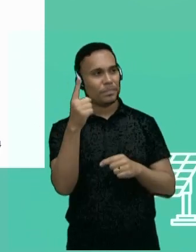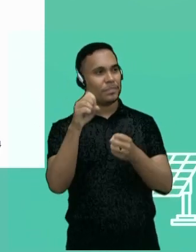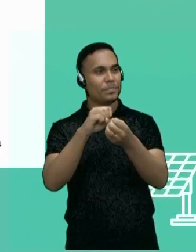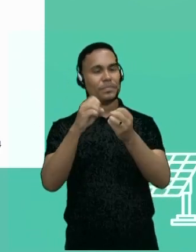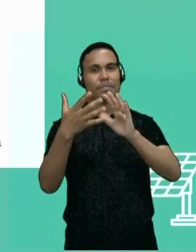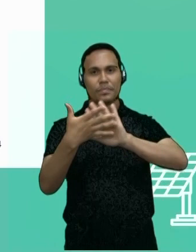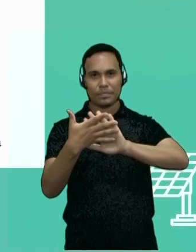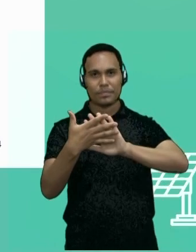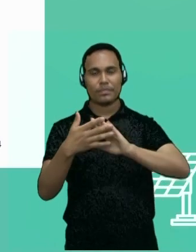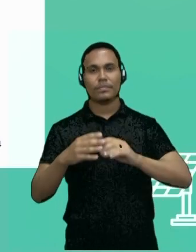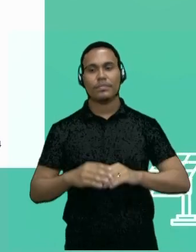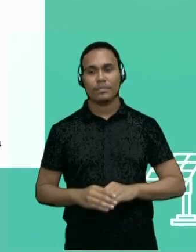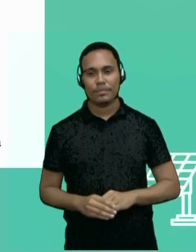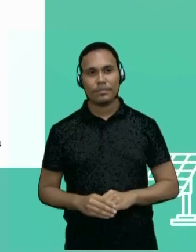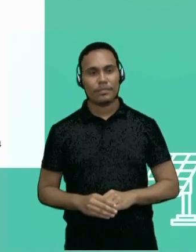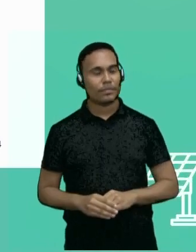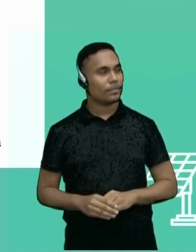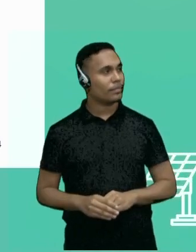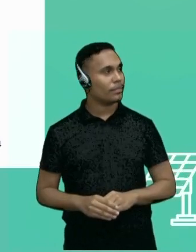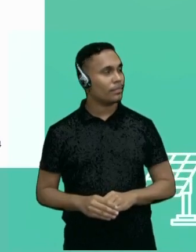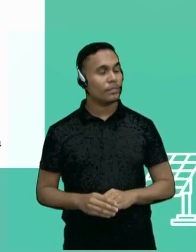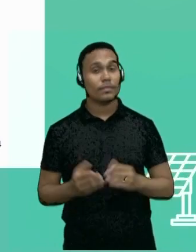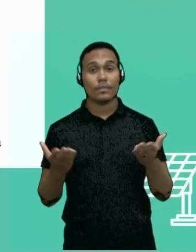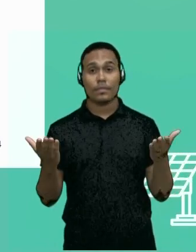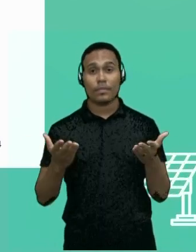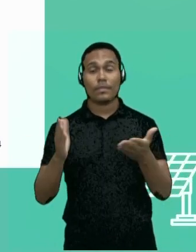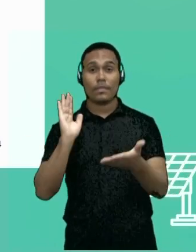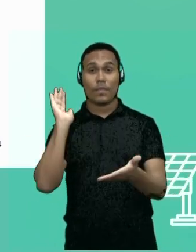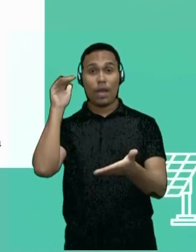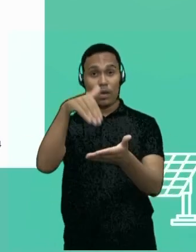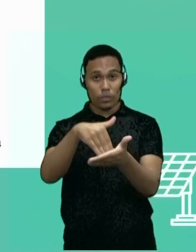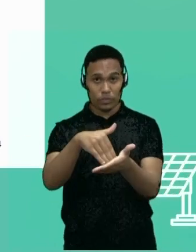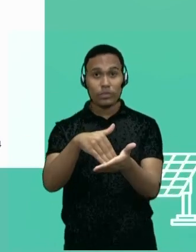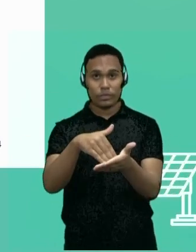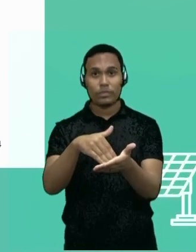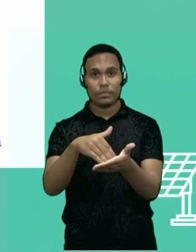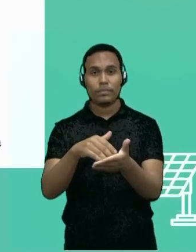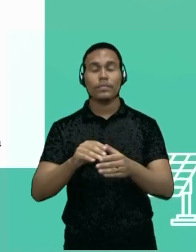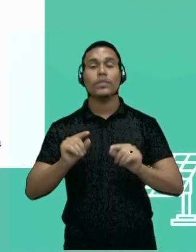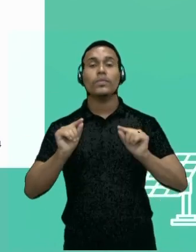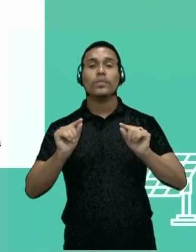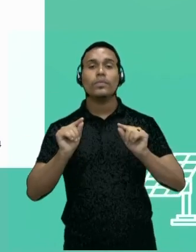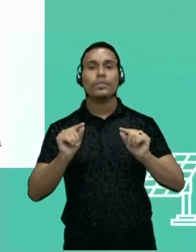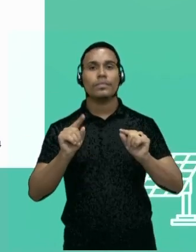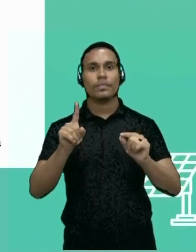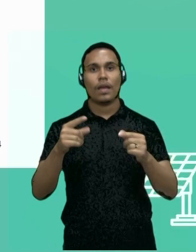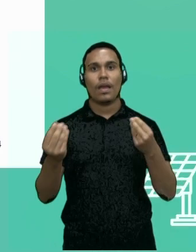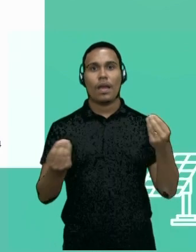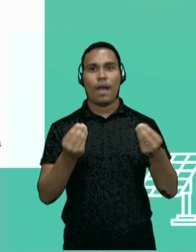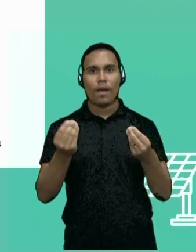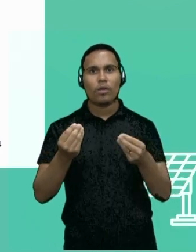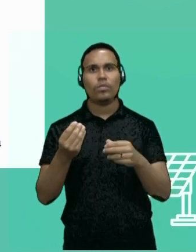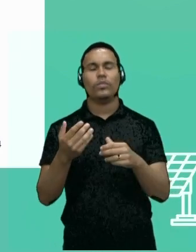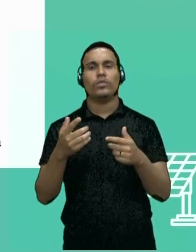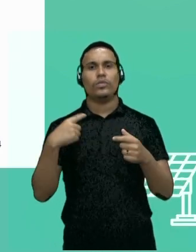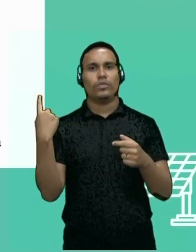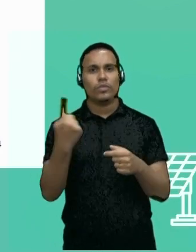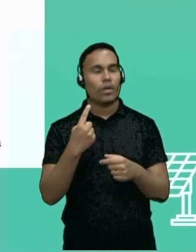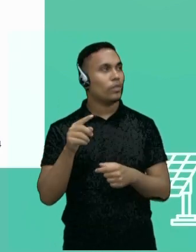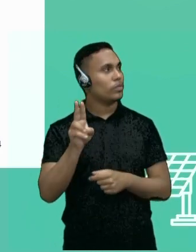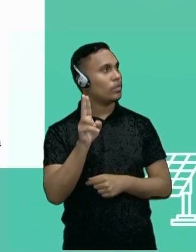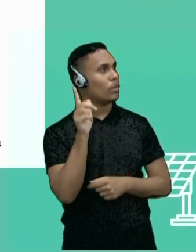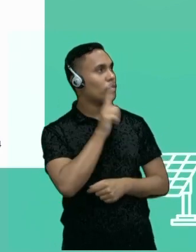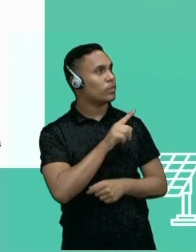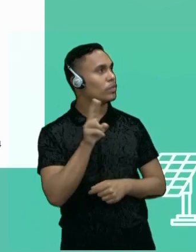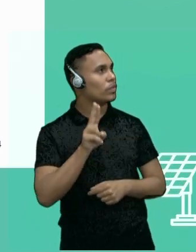Now, the final segment of the supply chain that we will delve into is, of course, downstream applications. And at the heart of any downstream application of